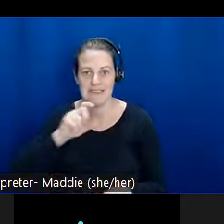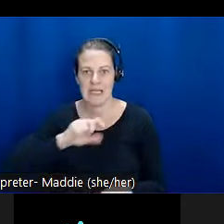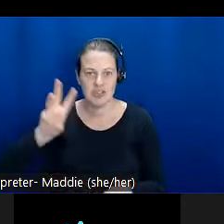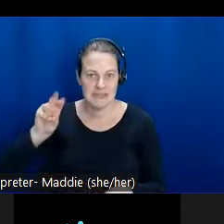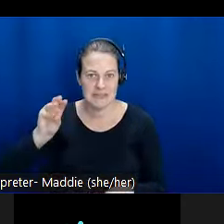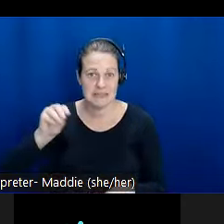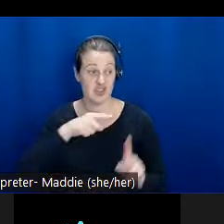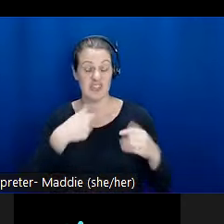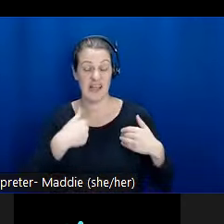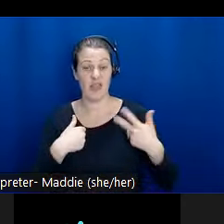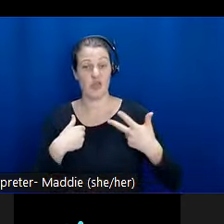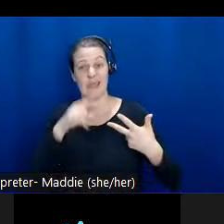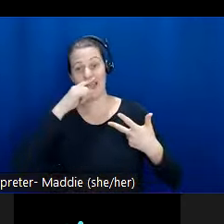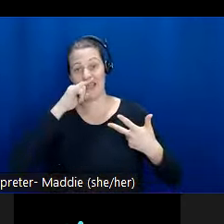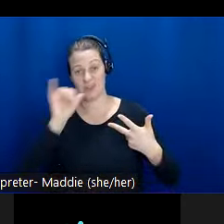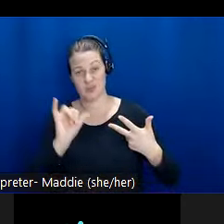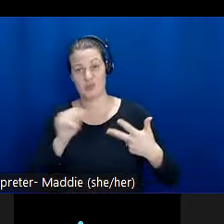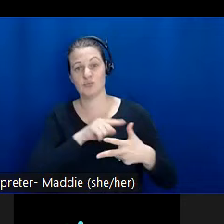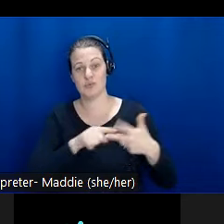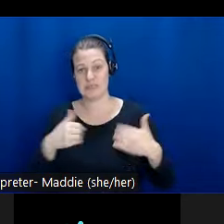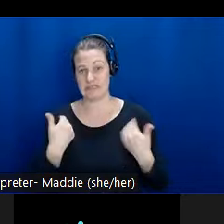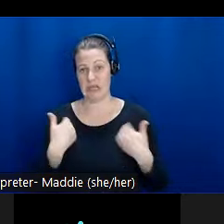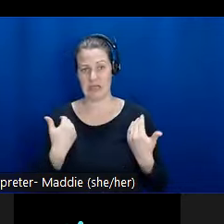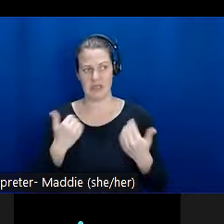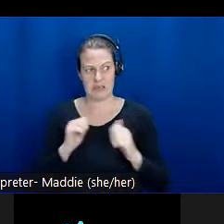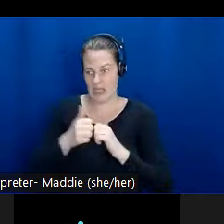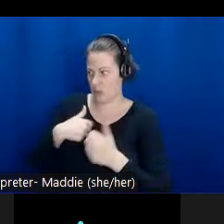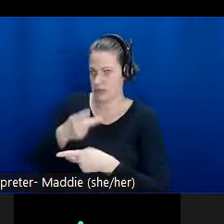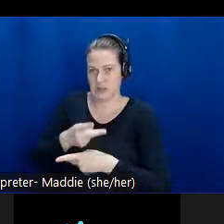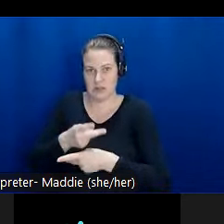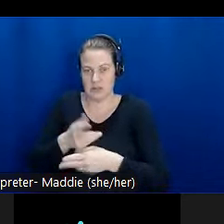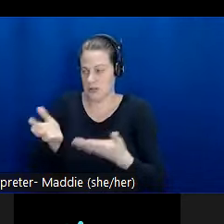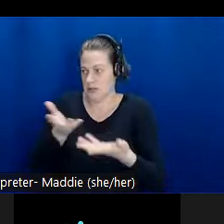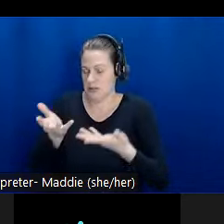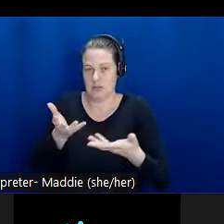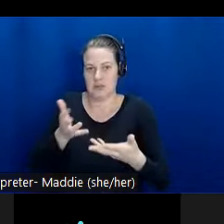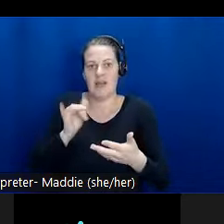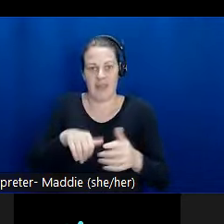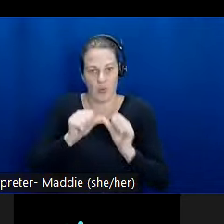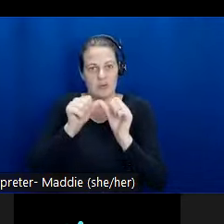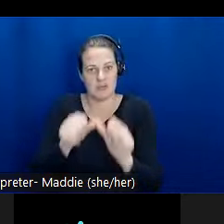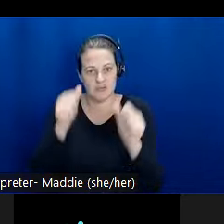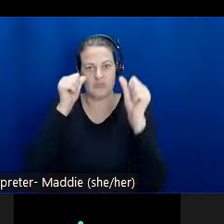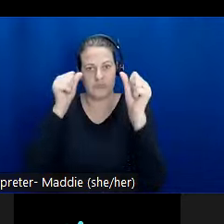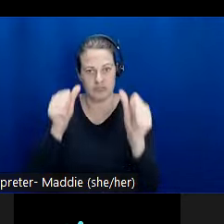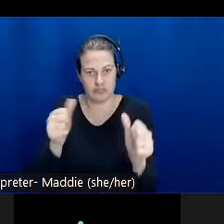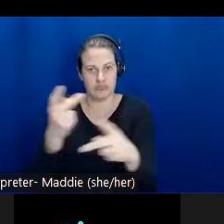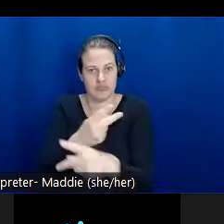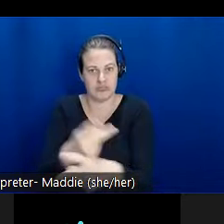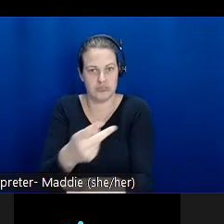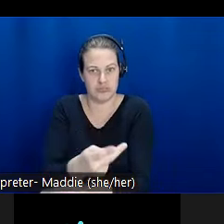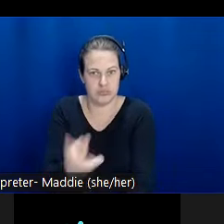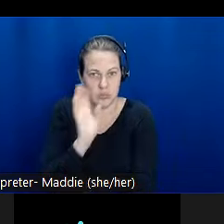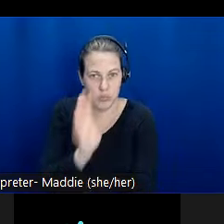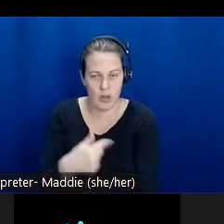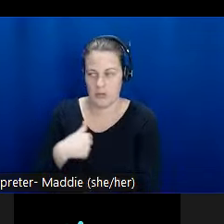kids that she was worried about how to take care of, as she expects that this continues to grow worse. Now,